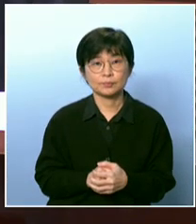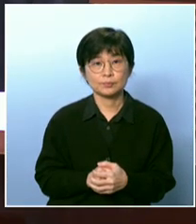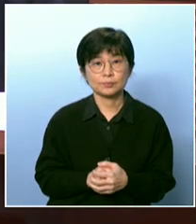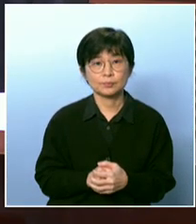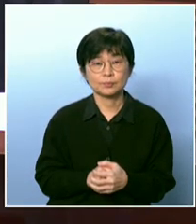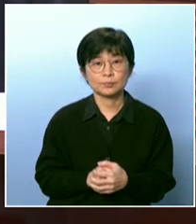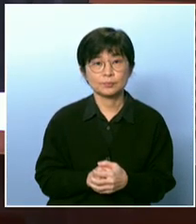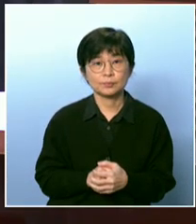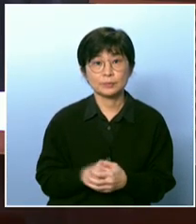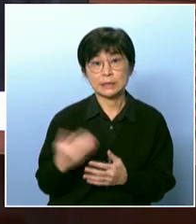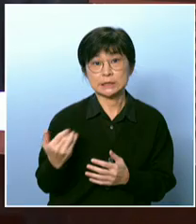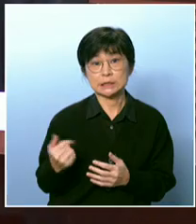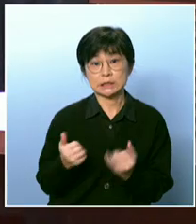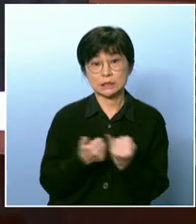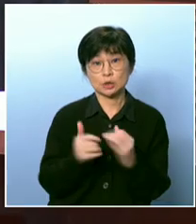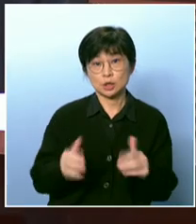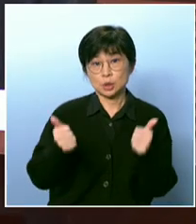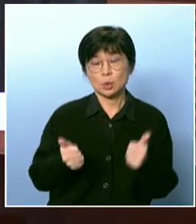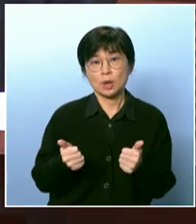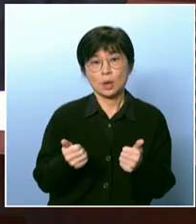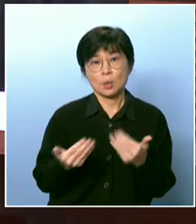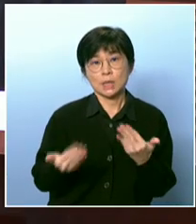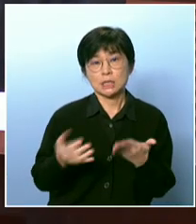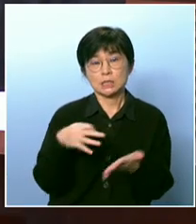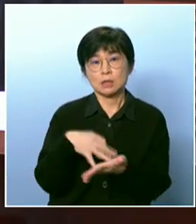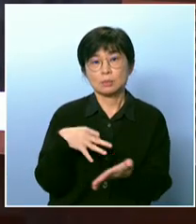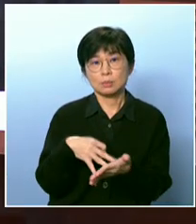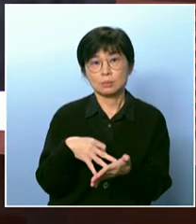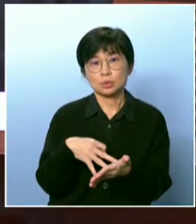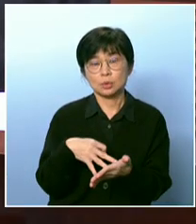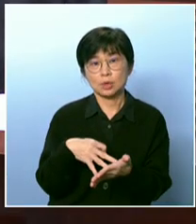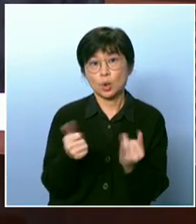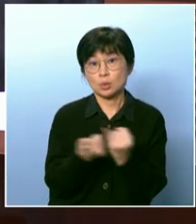I think if the programs are good, we should promote them.